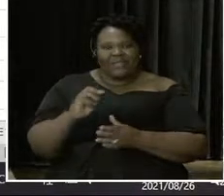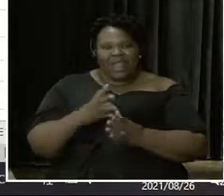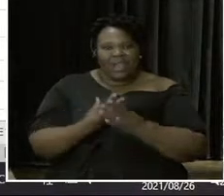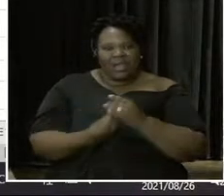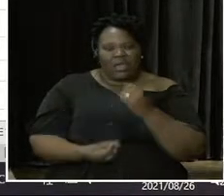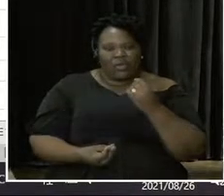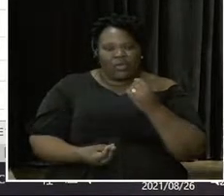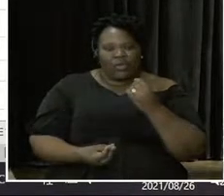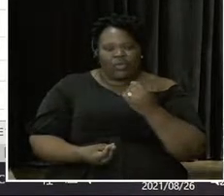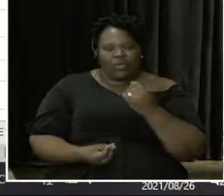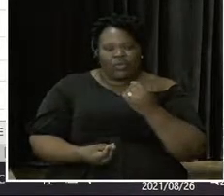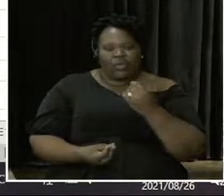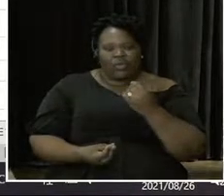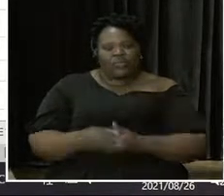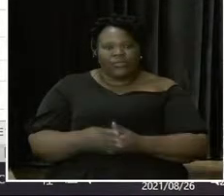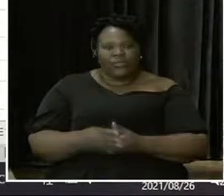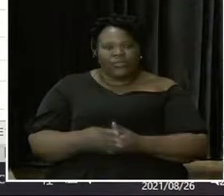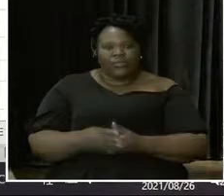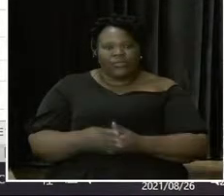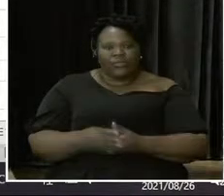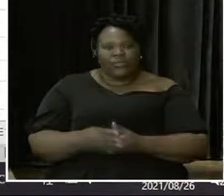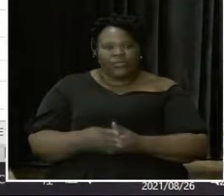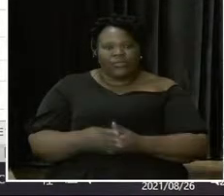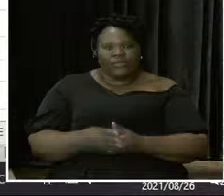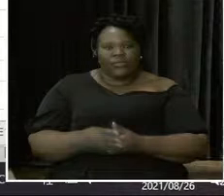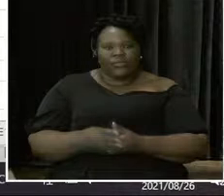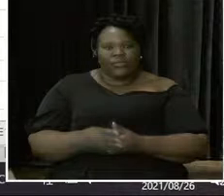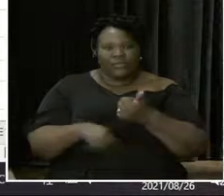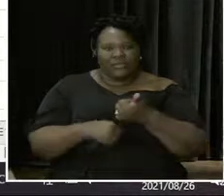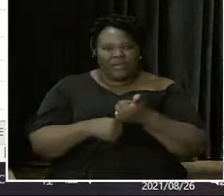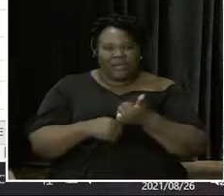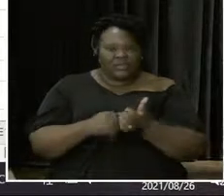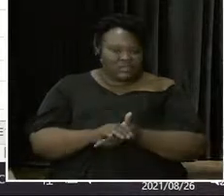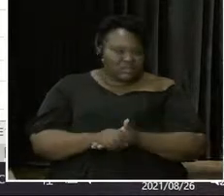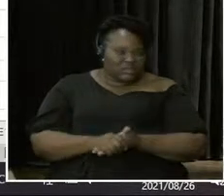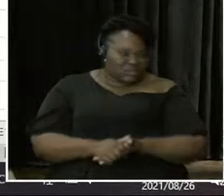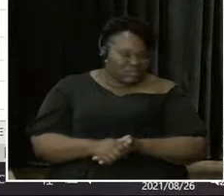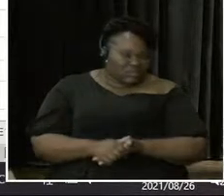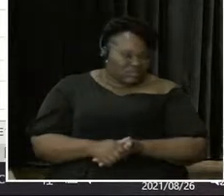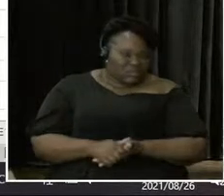Oh, Mosa supports, Madam. Musa supports. Connected.